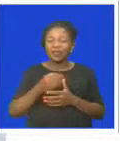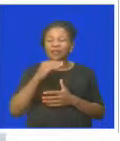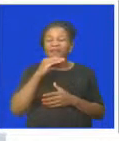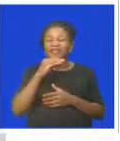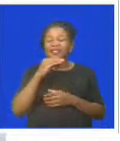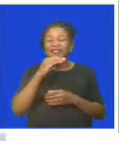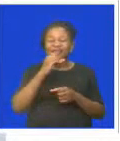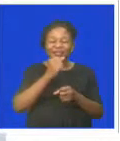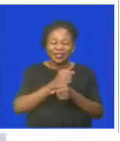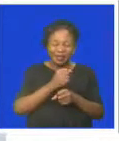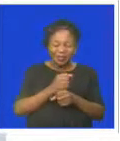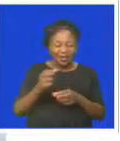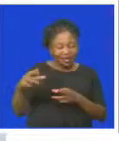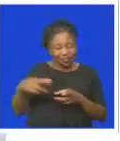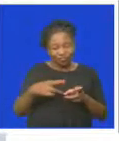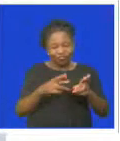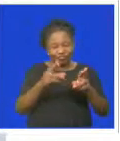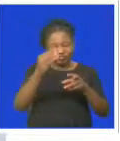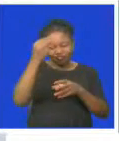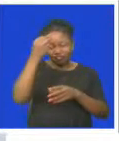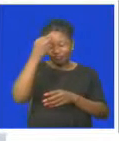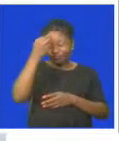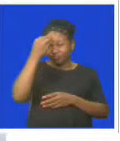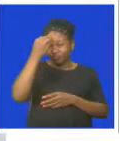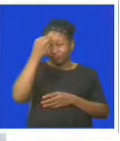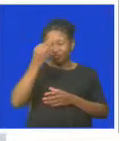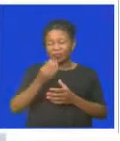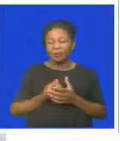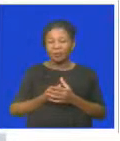traffic officer.